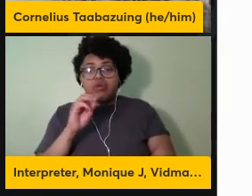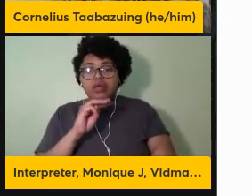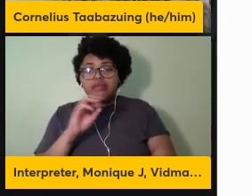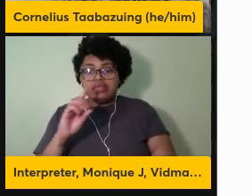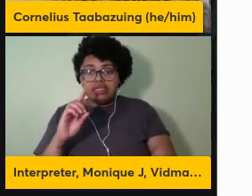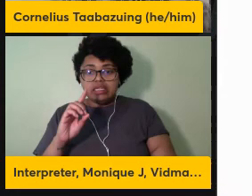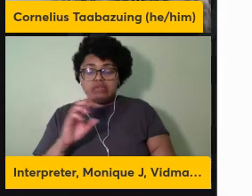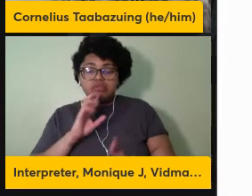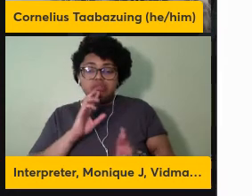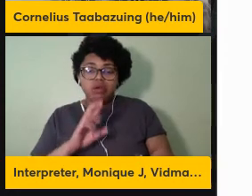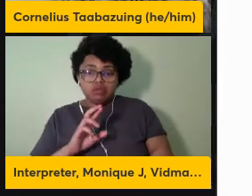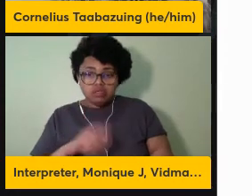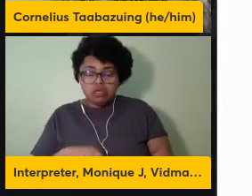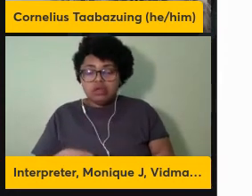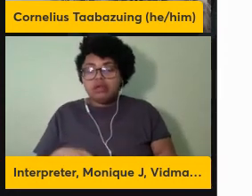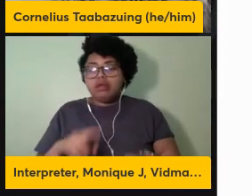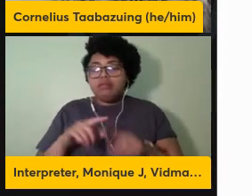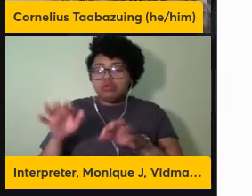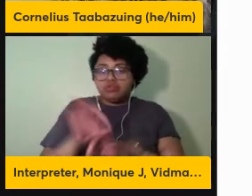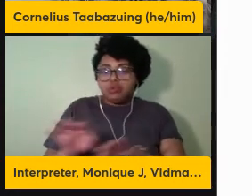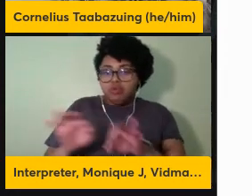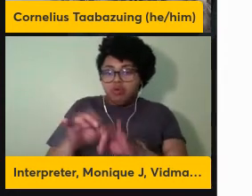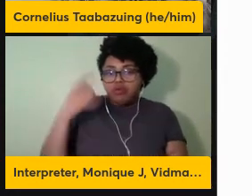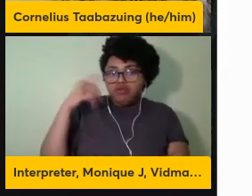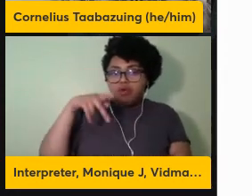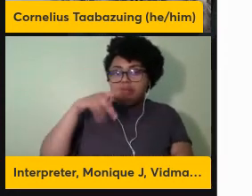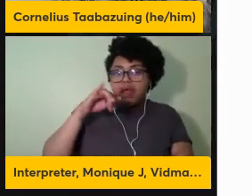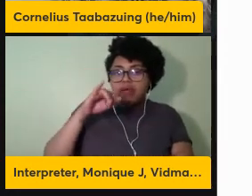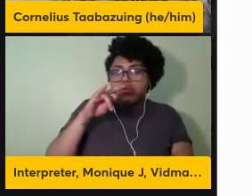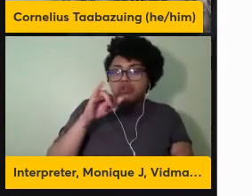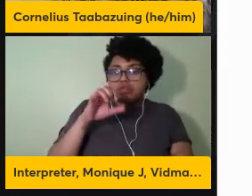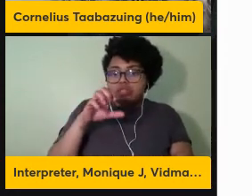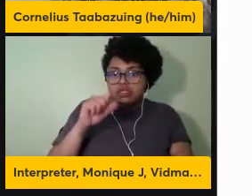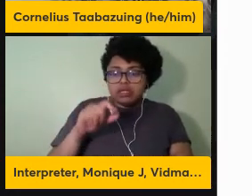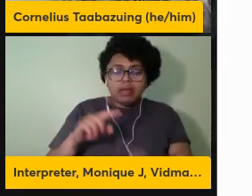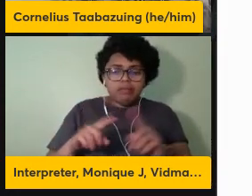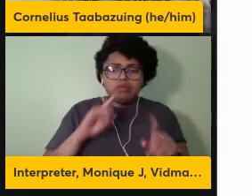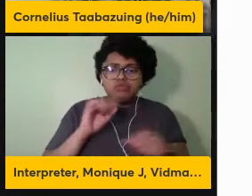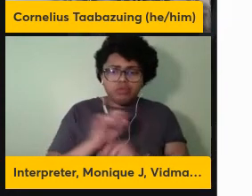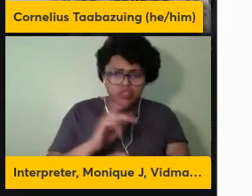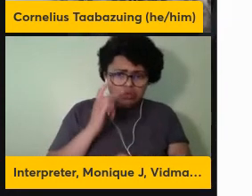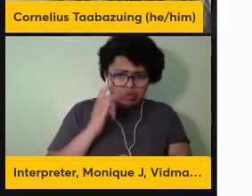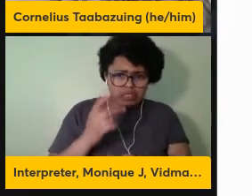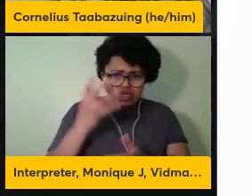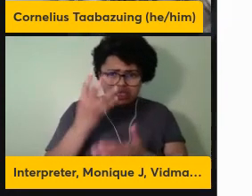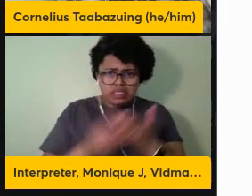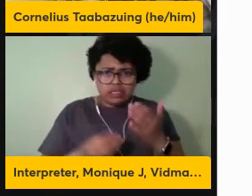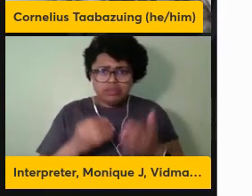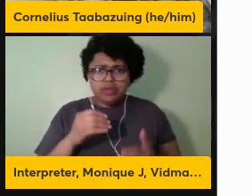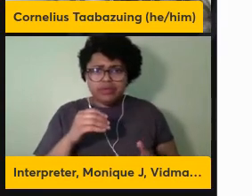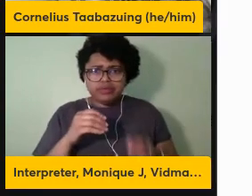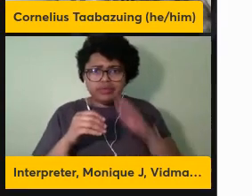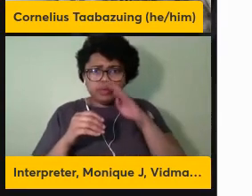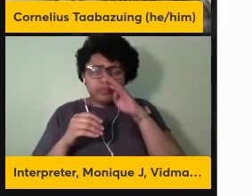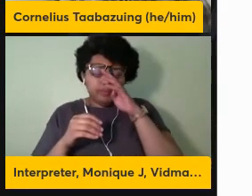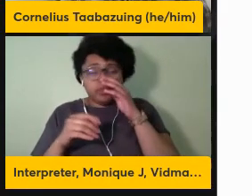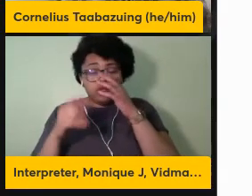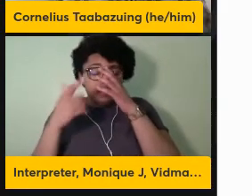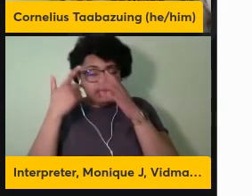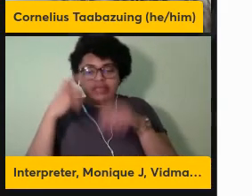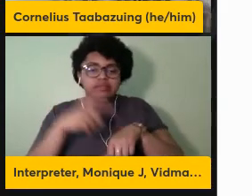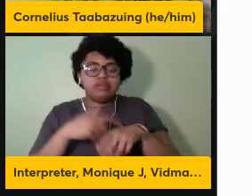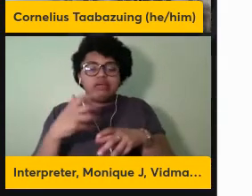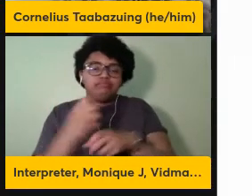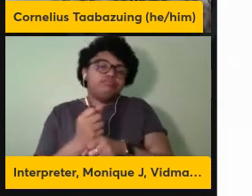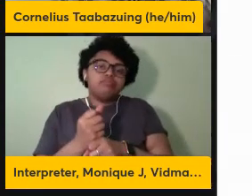pyroptosis. But curiously, we saw that the N-terminus seemed to disappear. And again, due to time constraints, I'm going to cut a